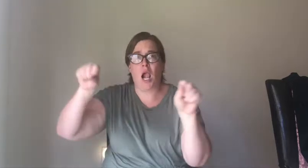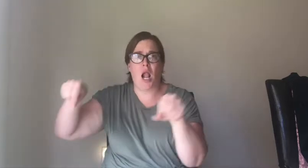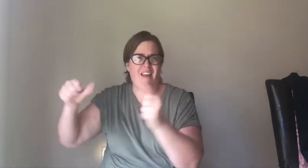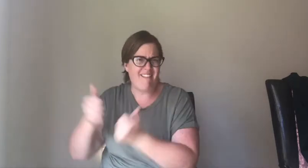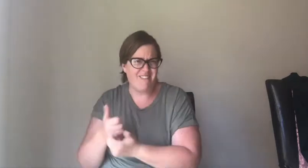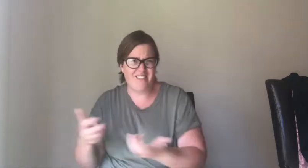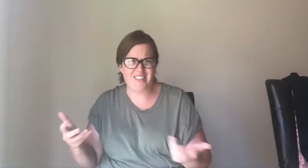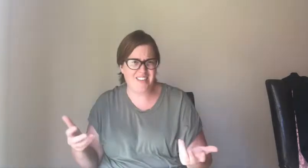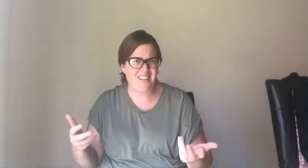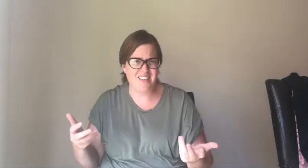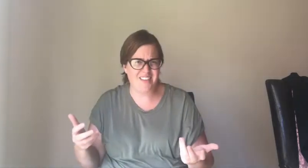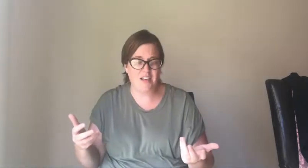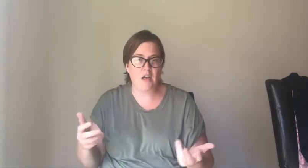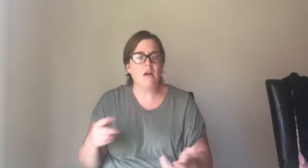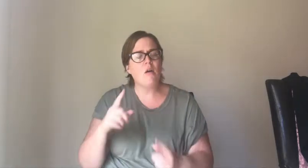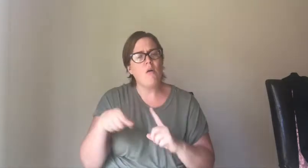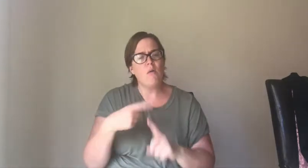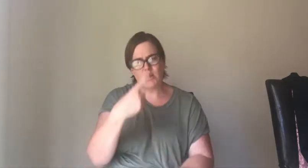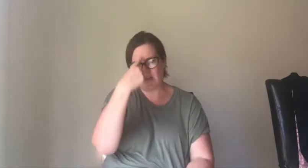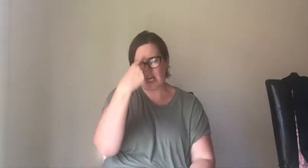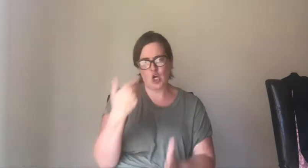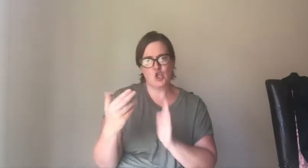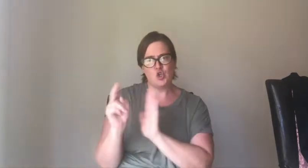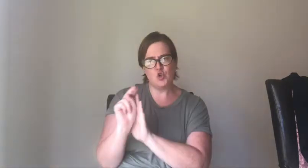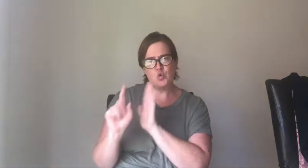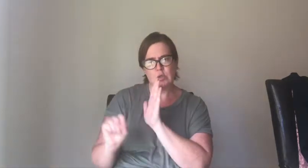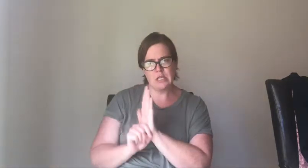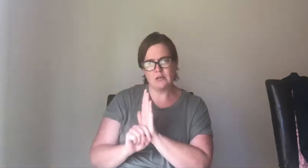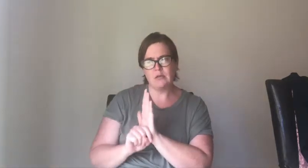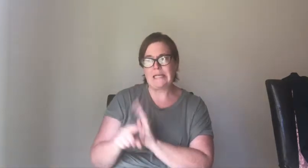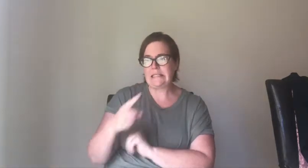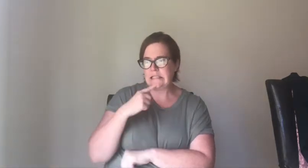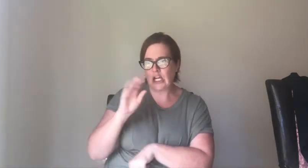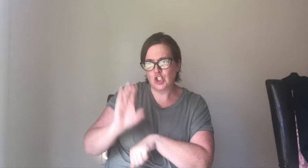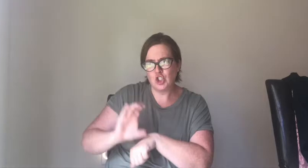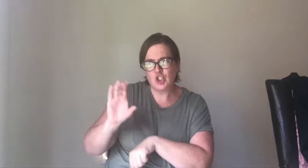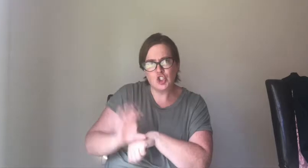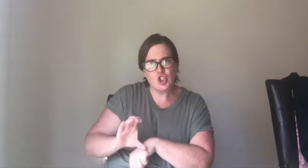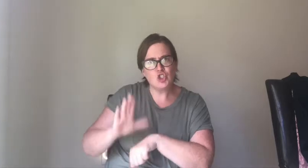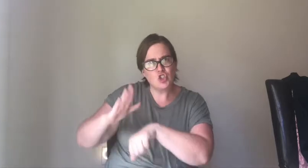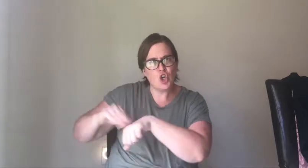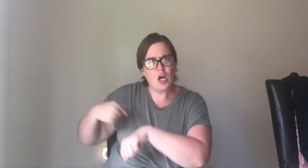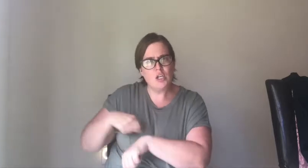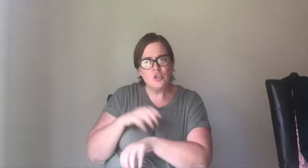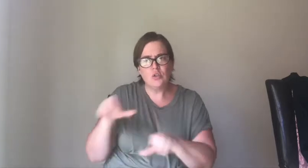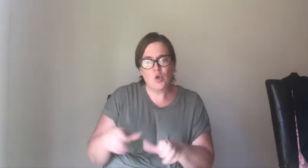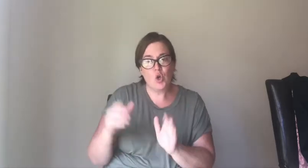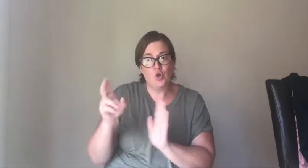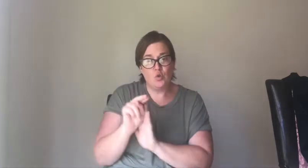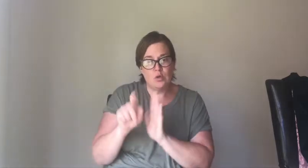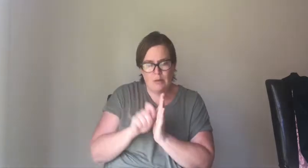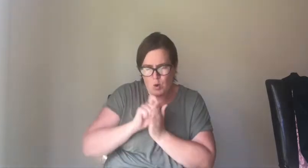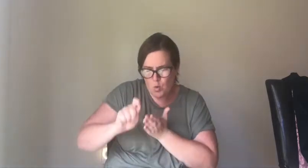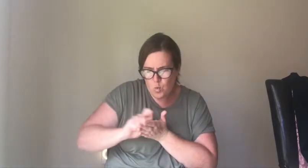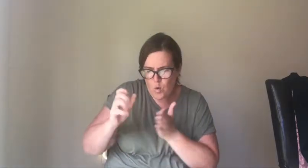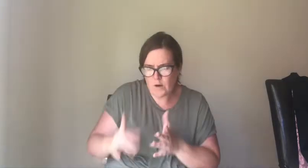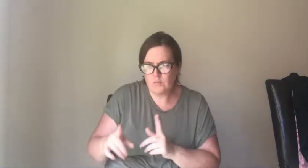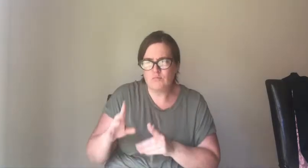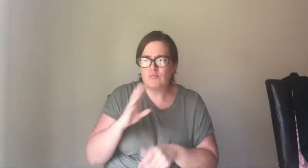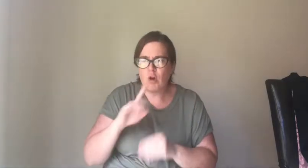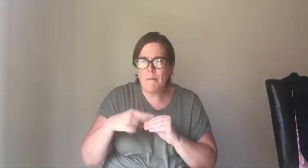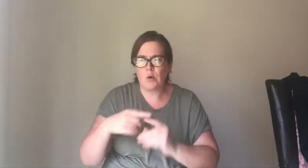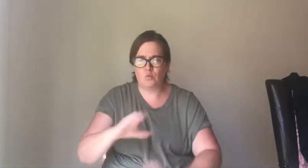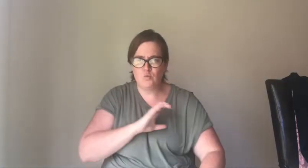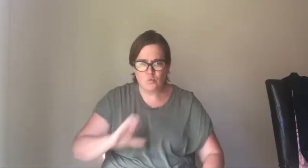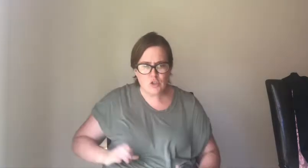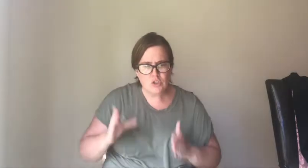are a ways away from being in threat of persecution in this country as Christians because we haven't